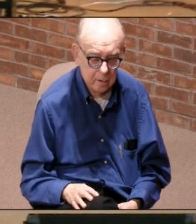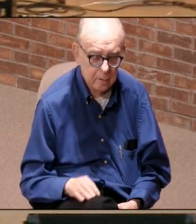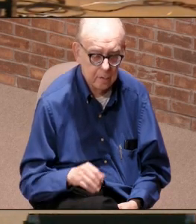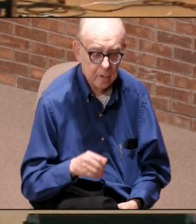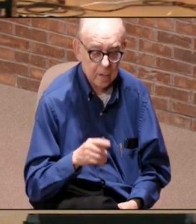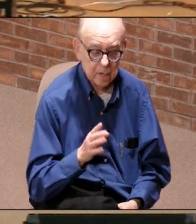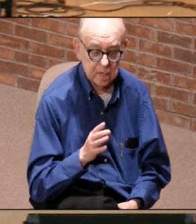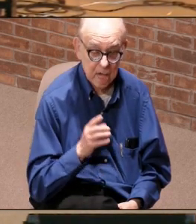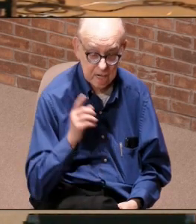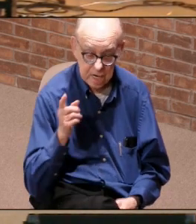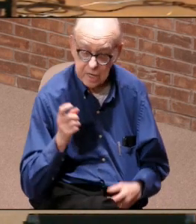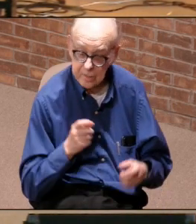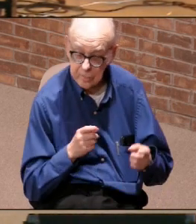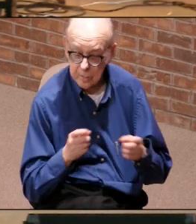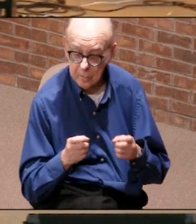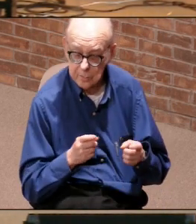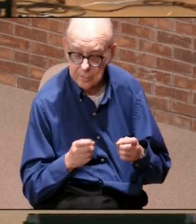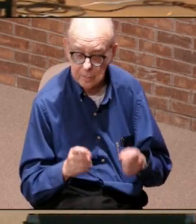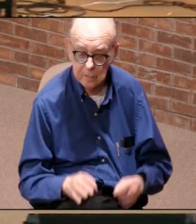God's in control.